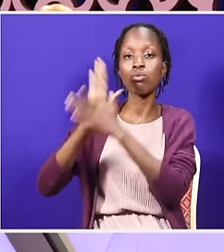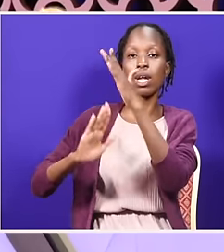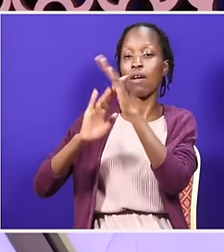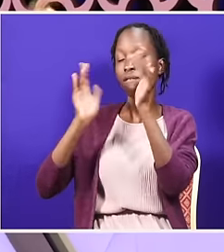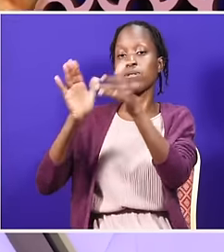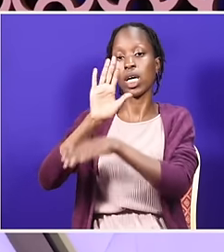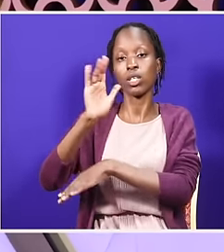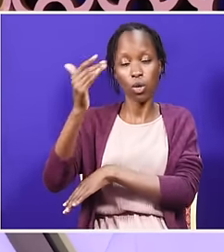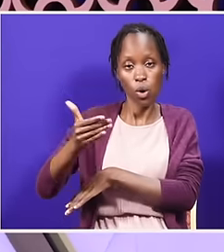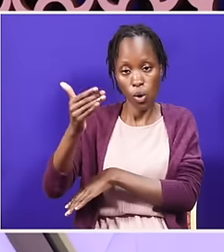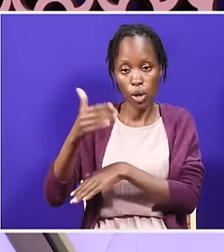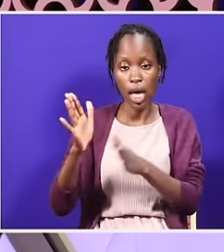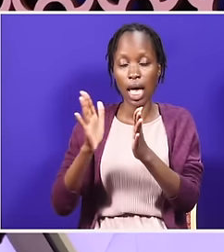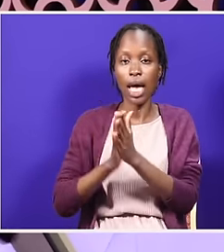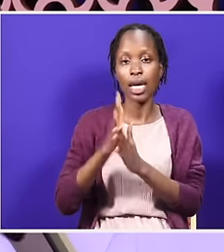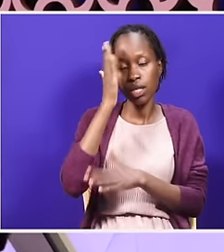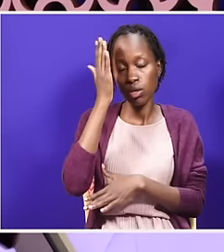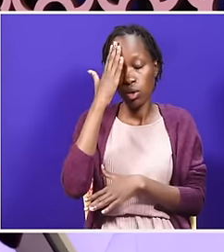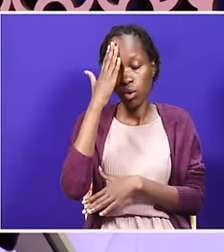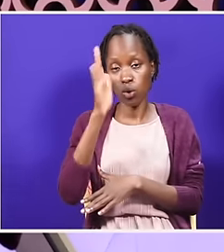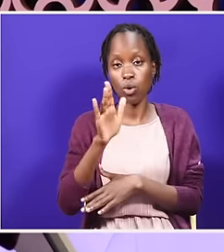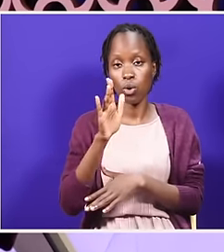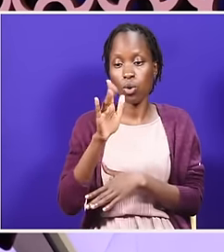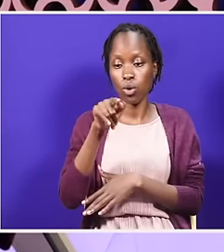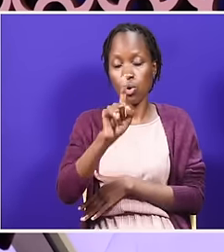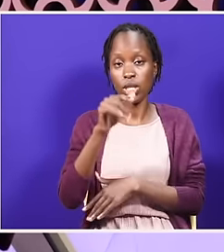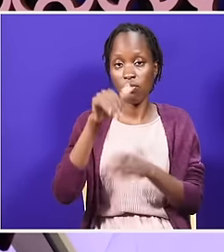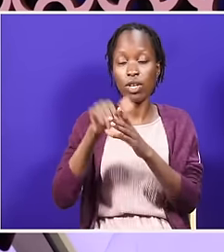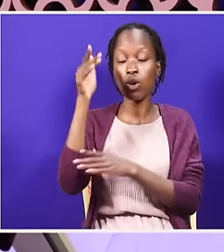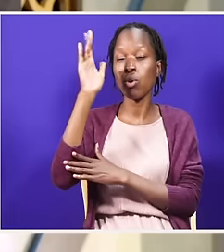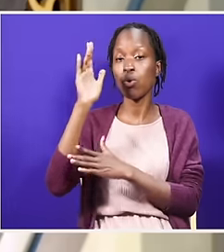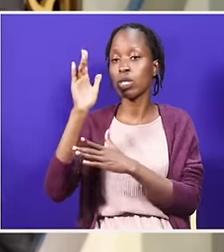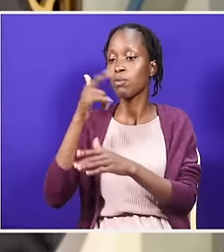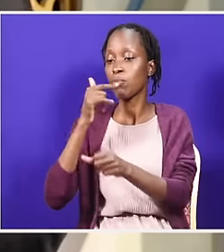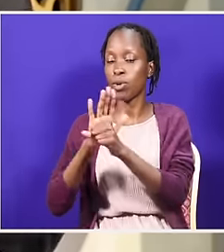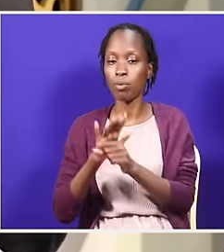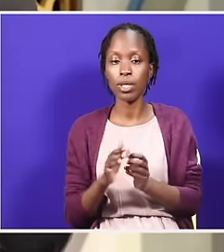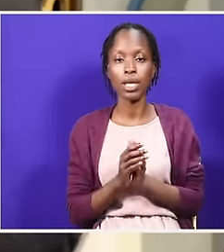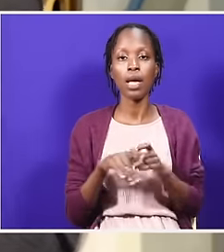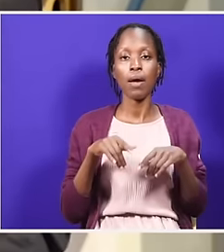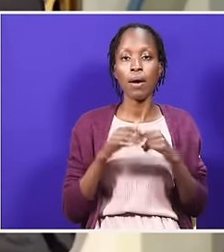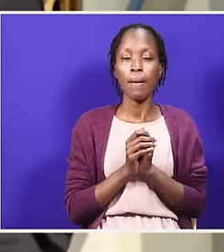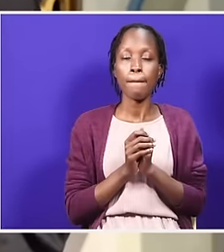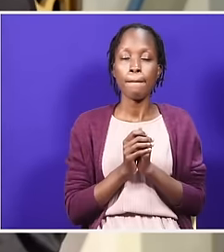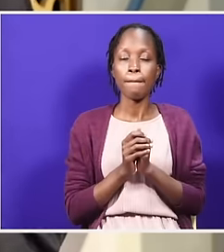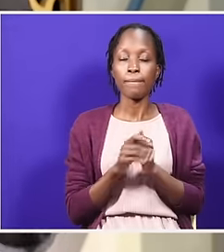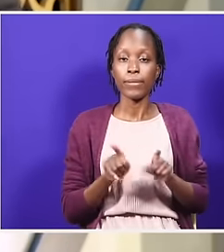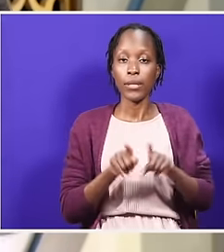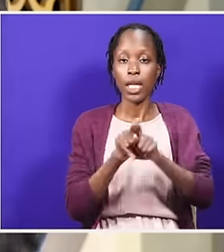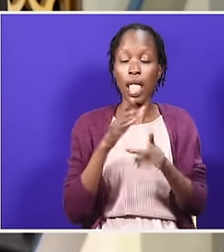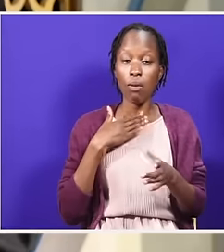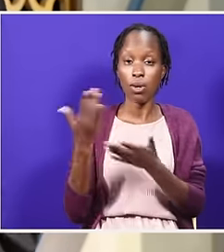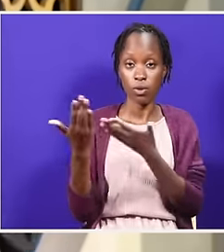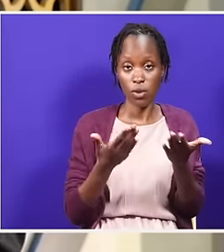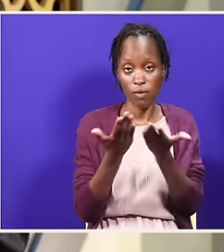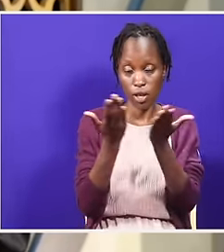picture. Wonderful. And then determine what your identity is. We're looking forward. Yeah. Thank you so much. Reverend Lynn is our preacher for the day, and I'd like to